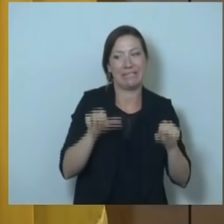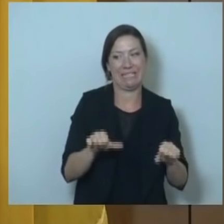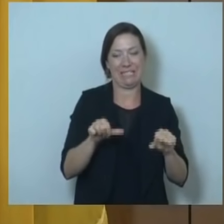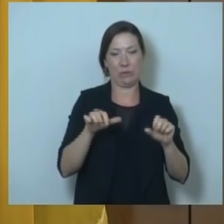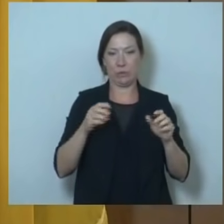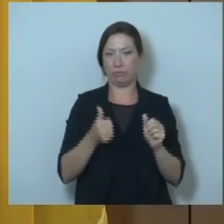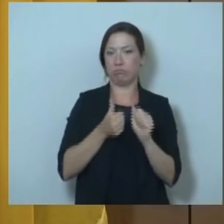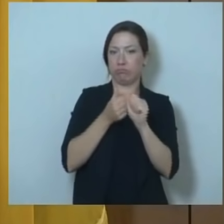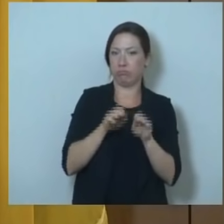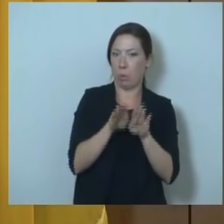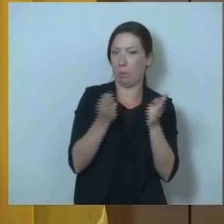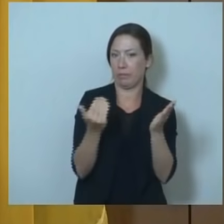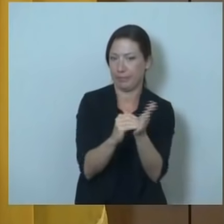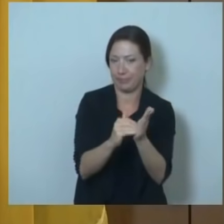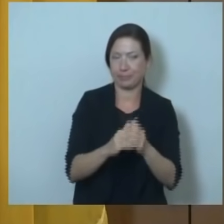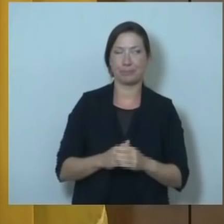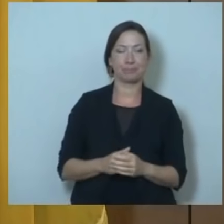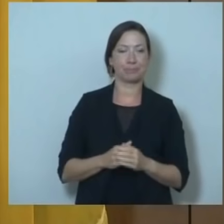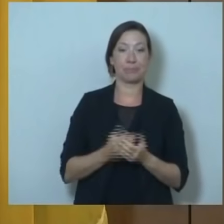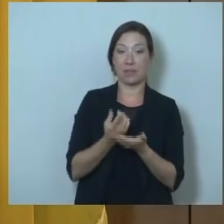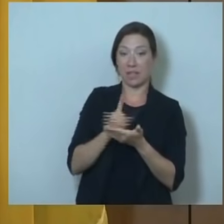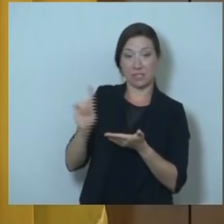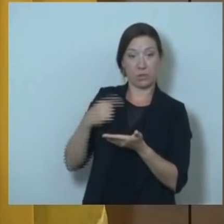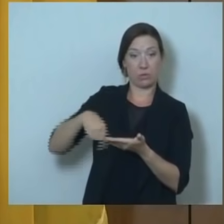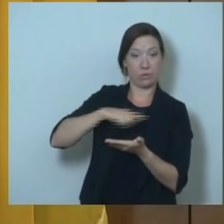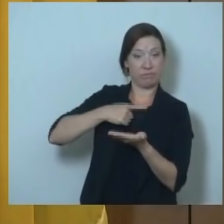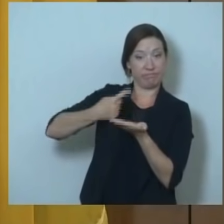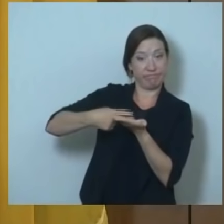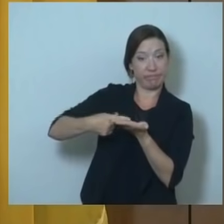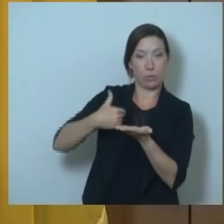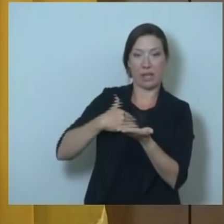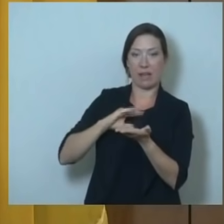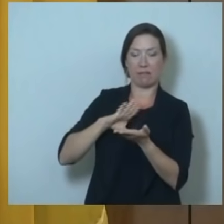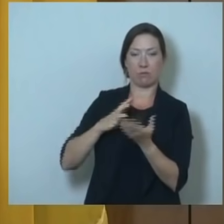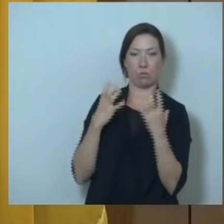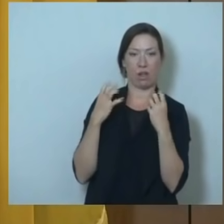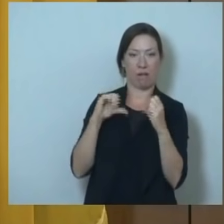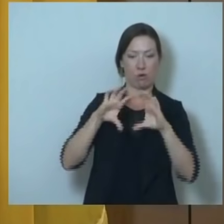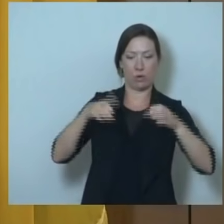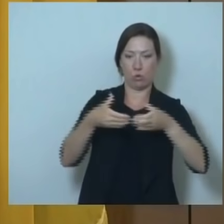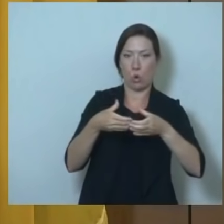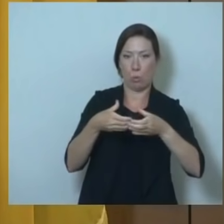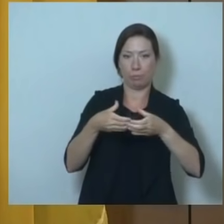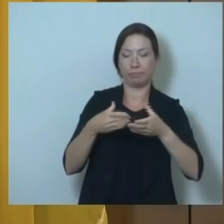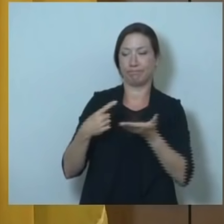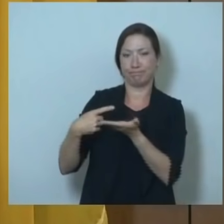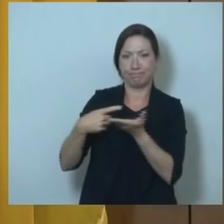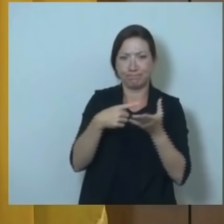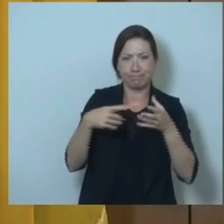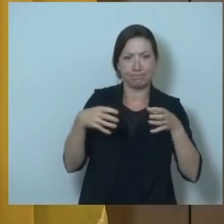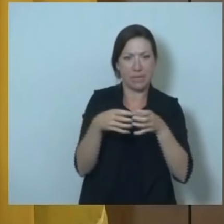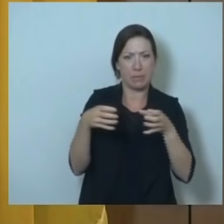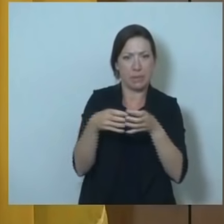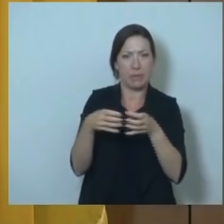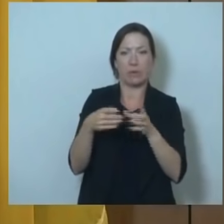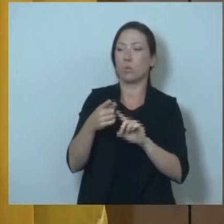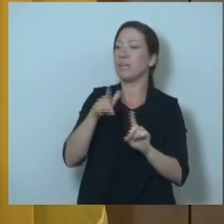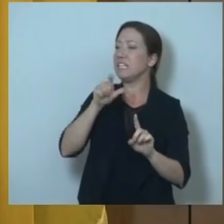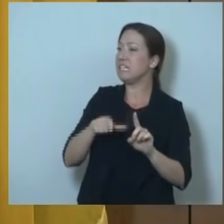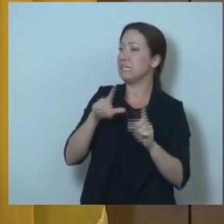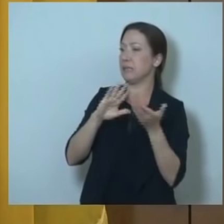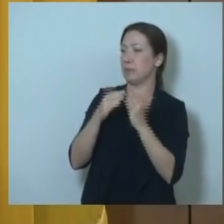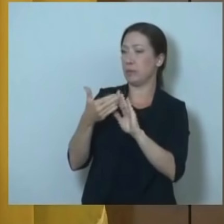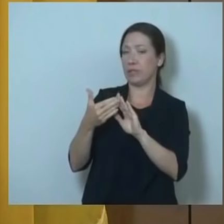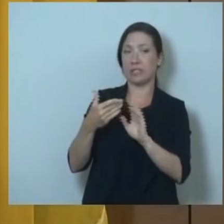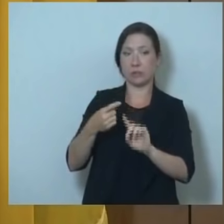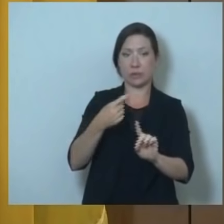it a bit last week about the Recovery Council. You know, we do need communities to also affirm in their readiness that